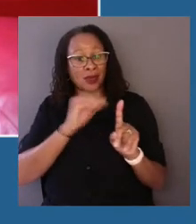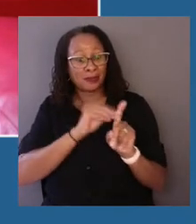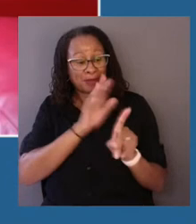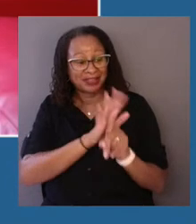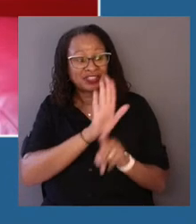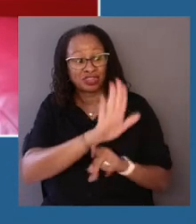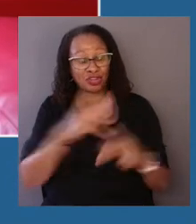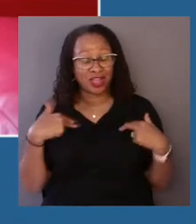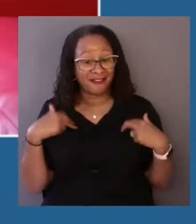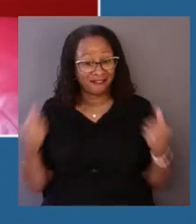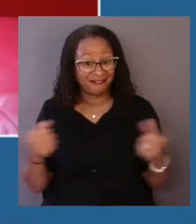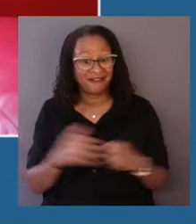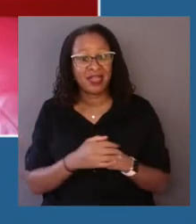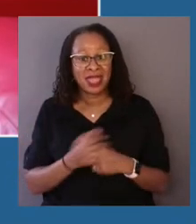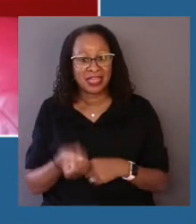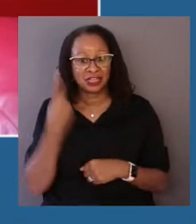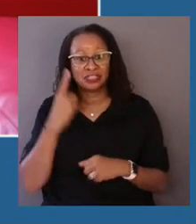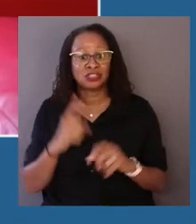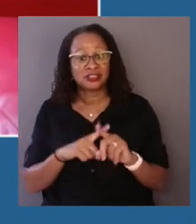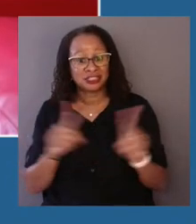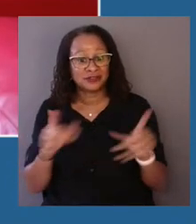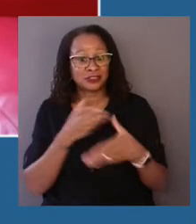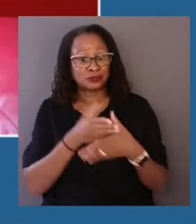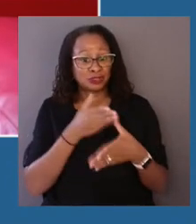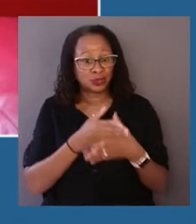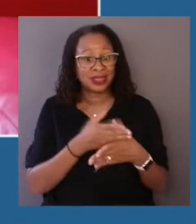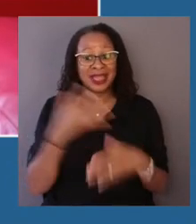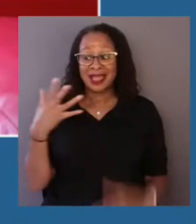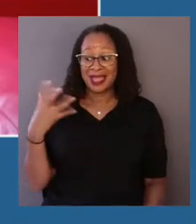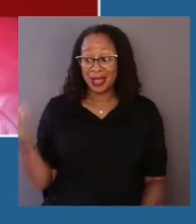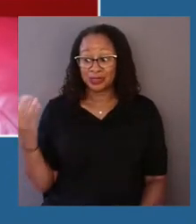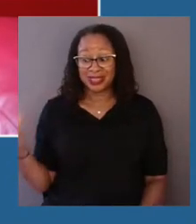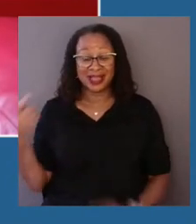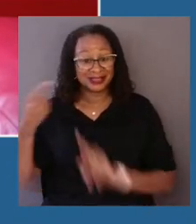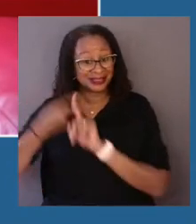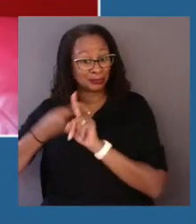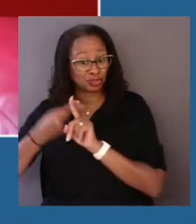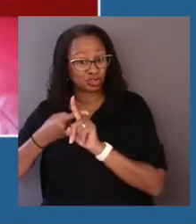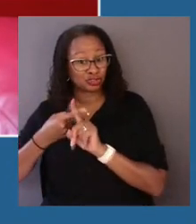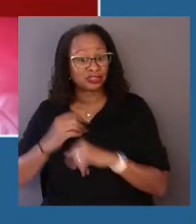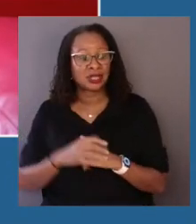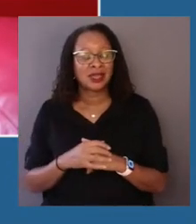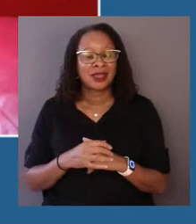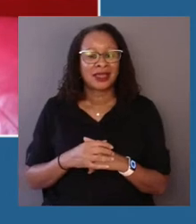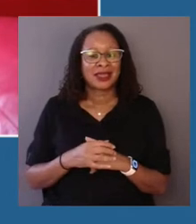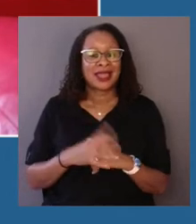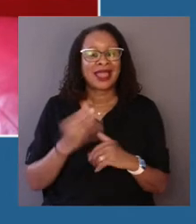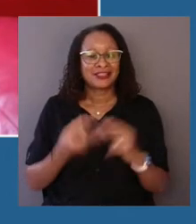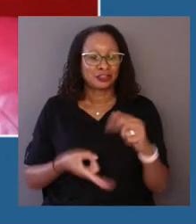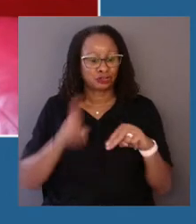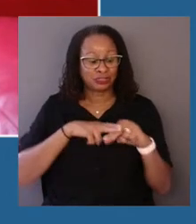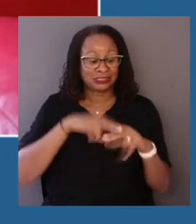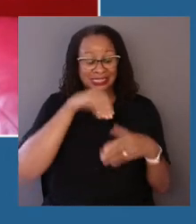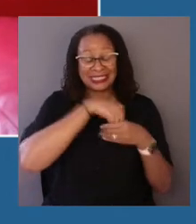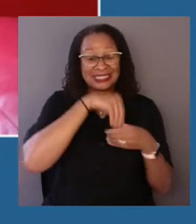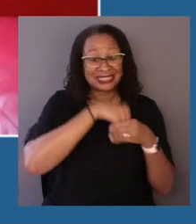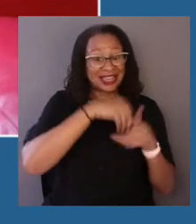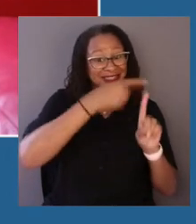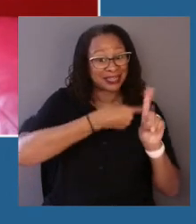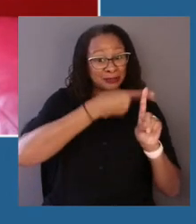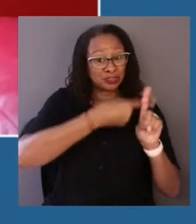and understand the differences between the outdoor temperatures and the increased indoor temperatures,